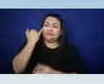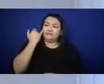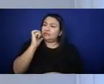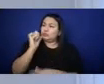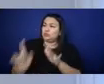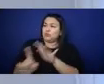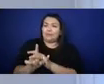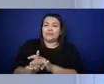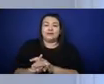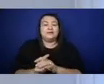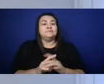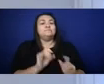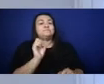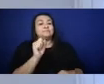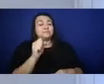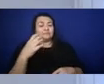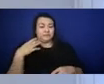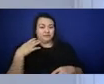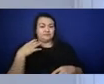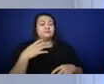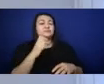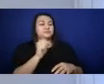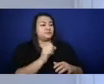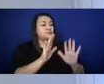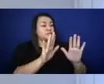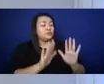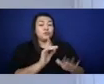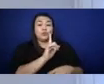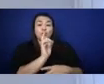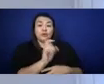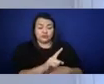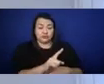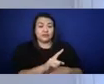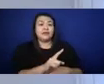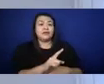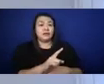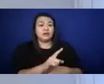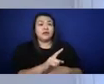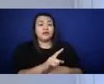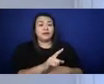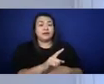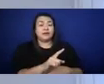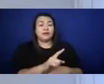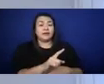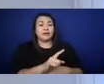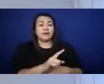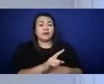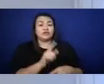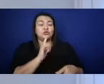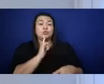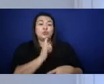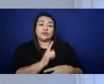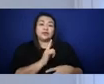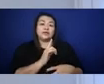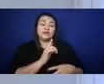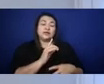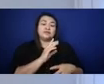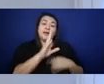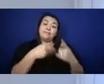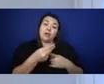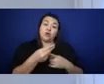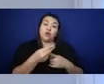either at the George Perry site or at the senior super center, what do you do with those extra vaccines? Can people just show up?